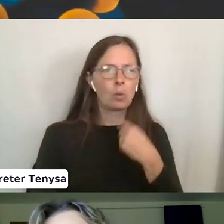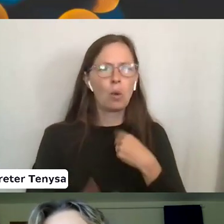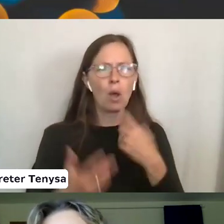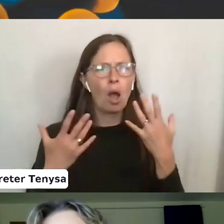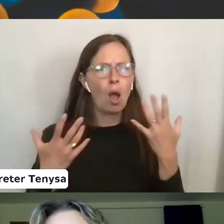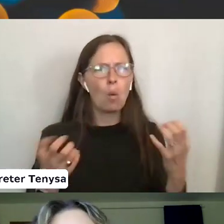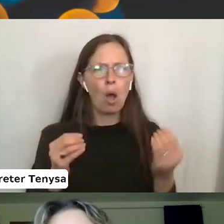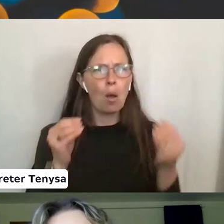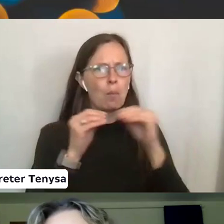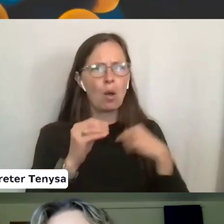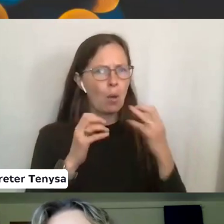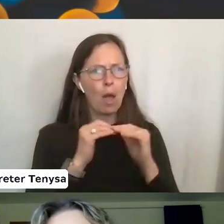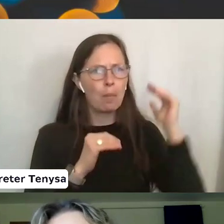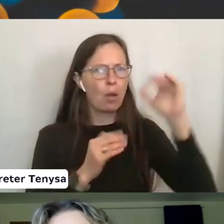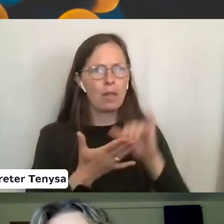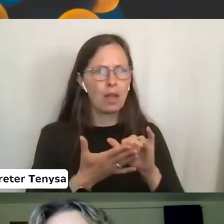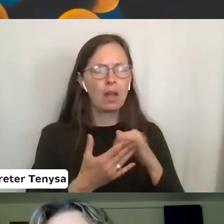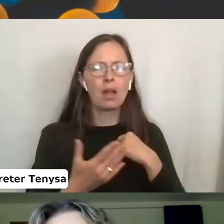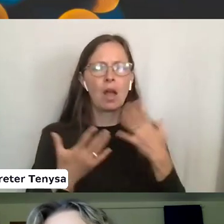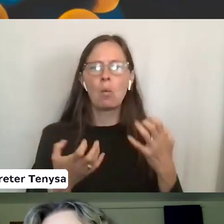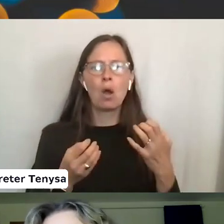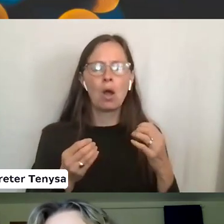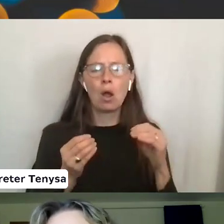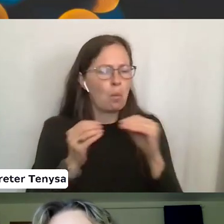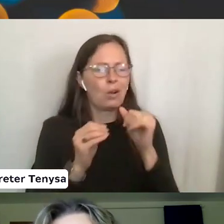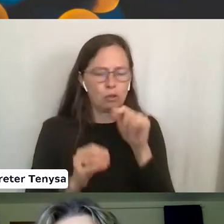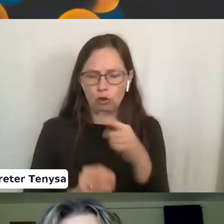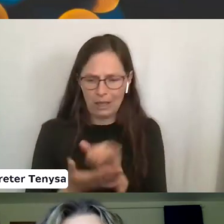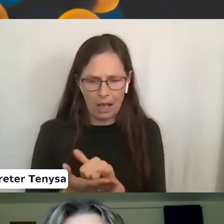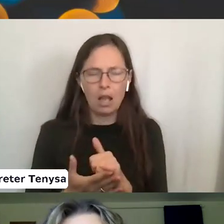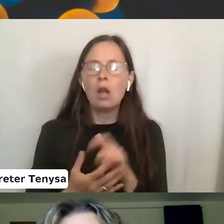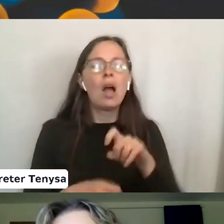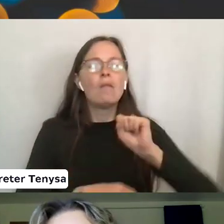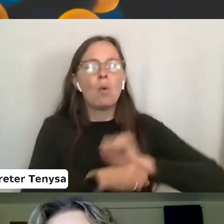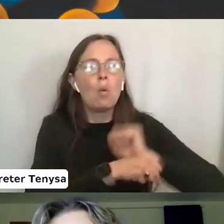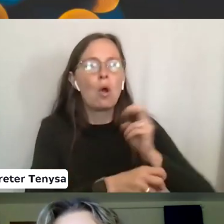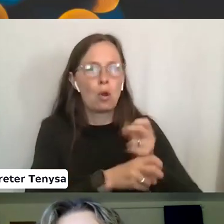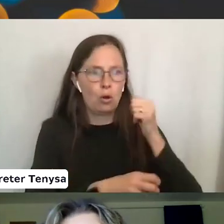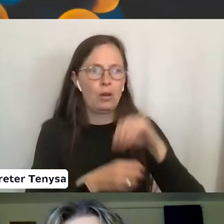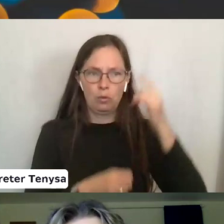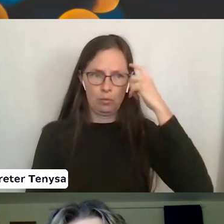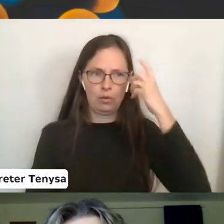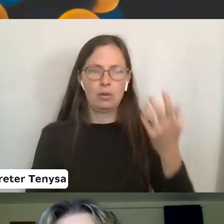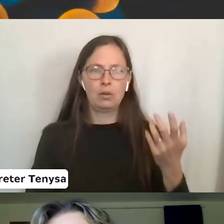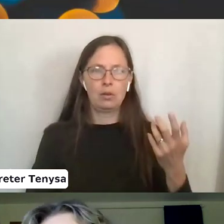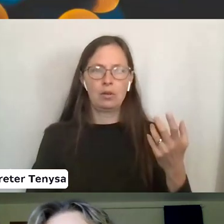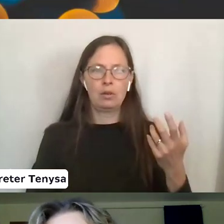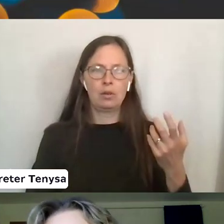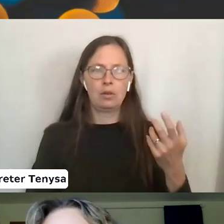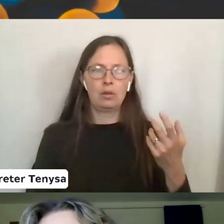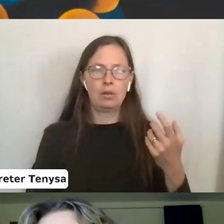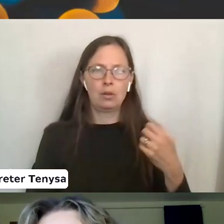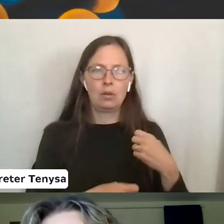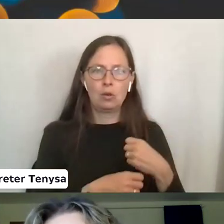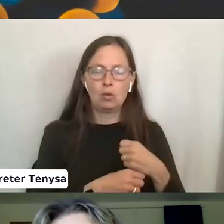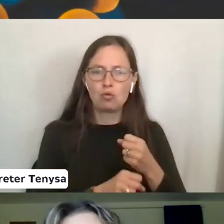that. I want to be more than just that. You have to work so much harder in your brain to like create that life, because you've